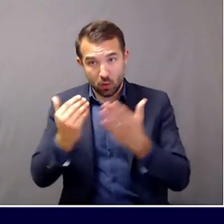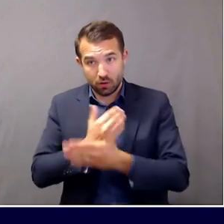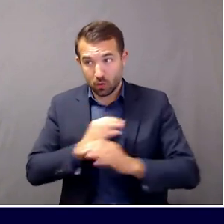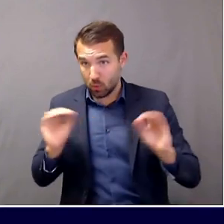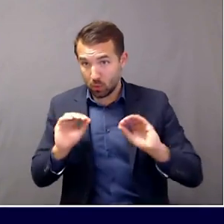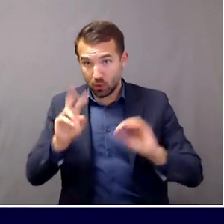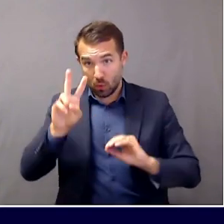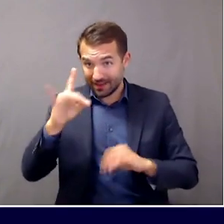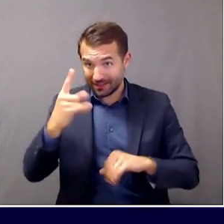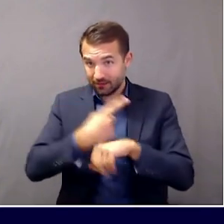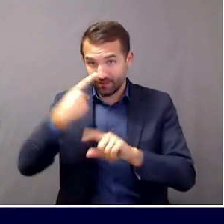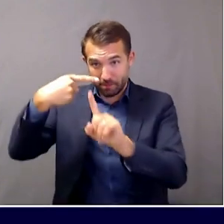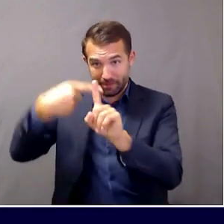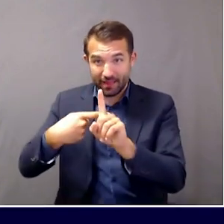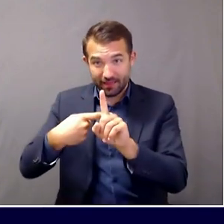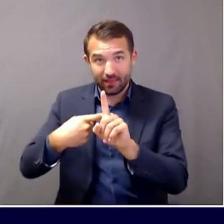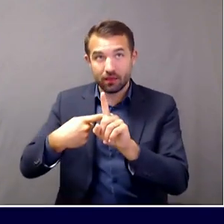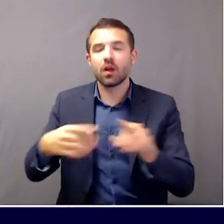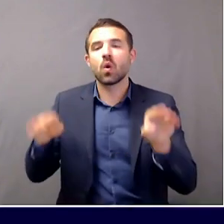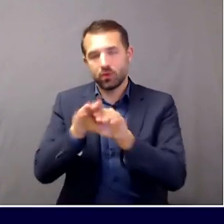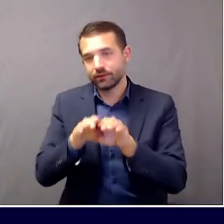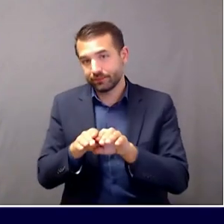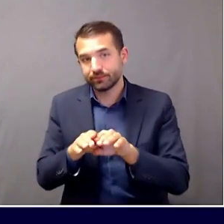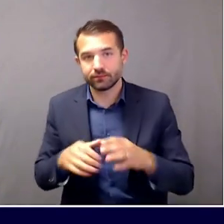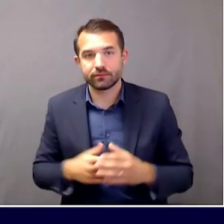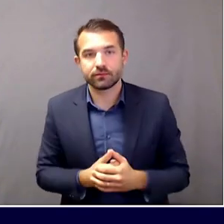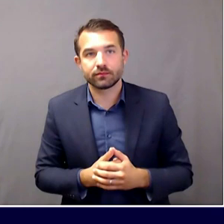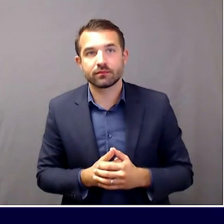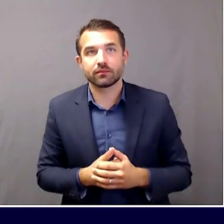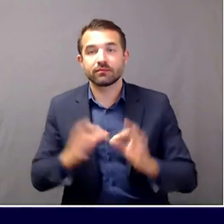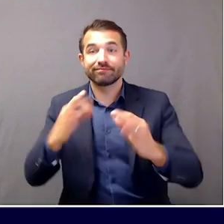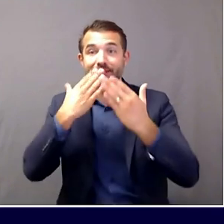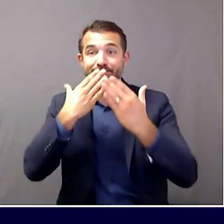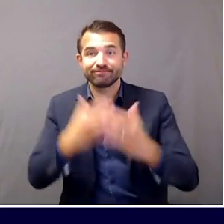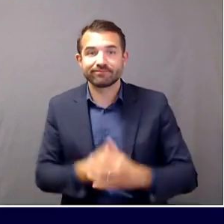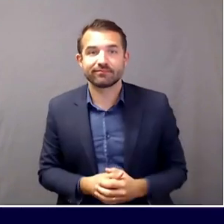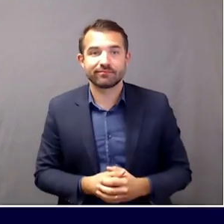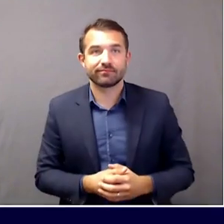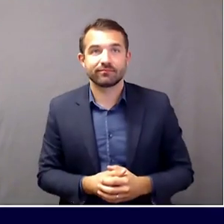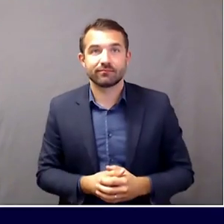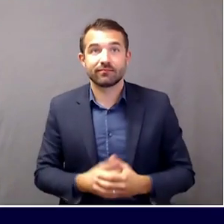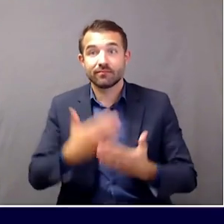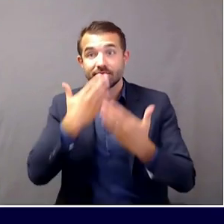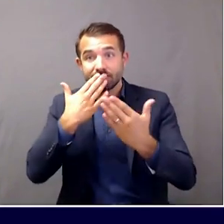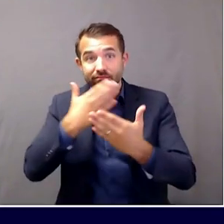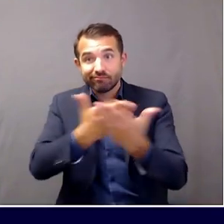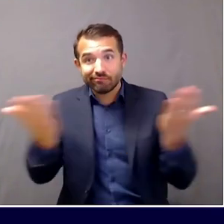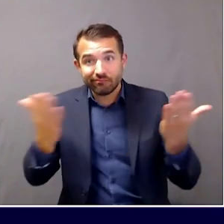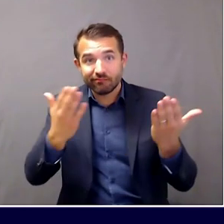very much. Mm-hmm. Great. Patrick, thanks for that question. Thanks to all of our colleagues for those